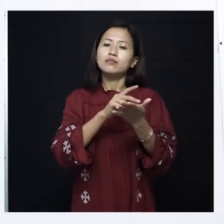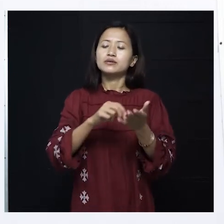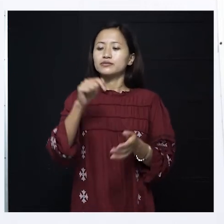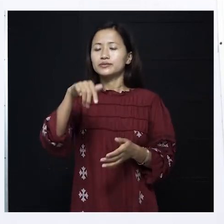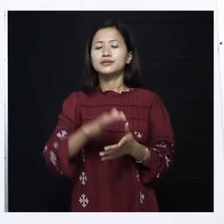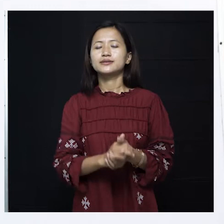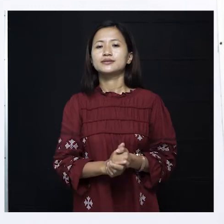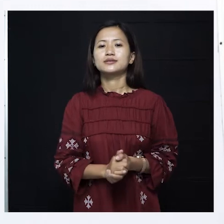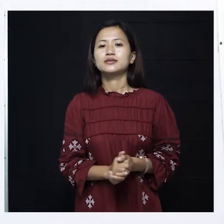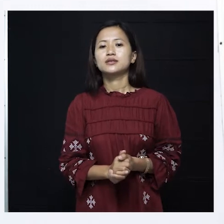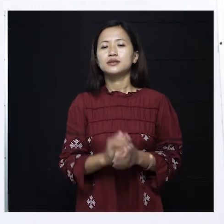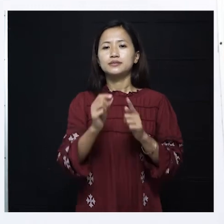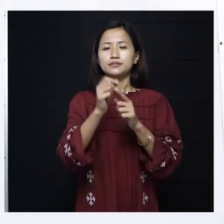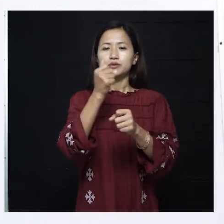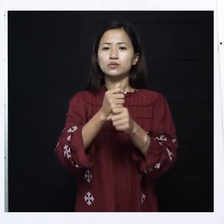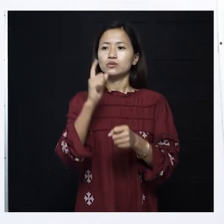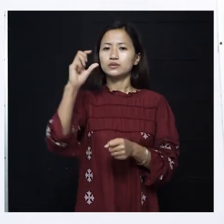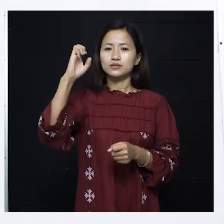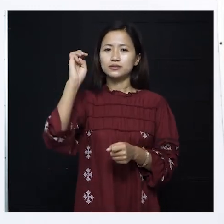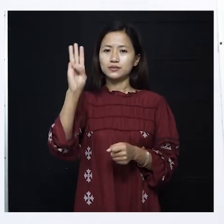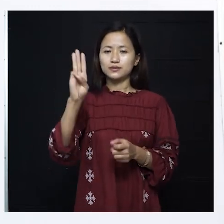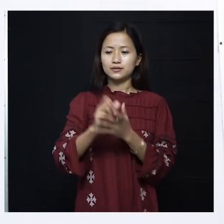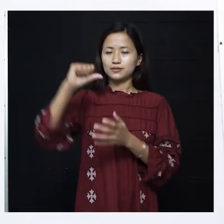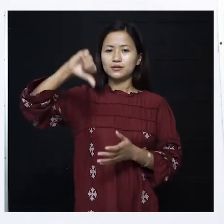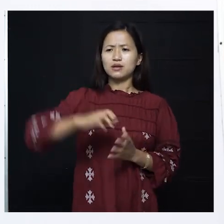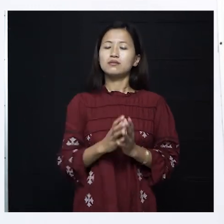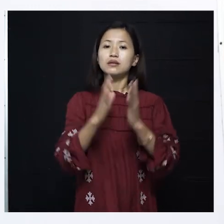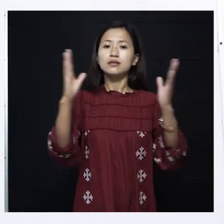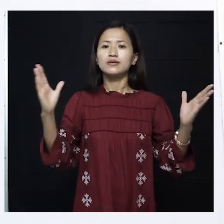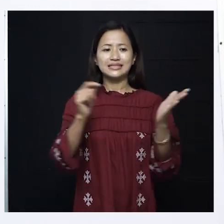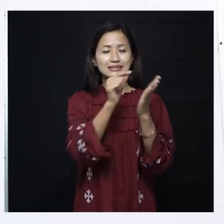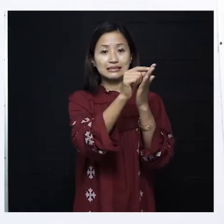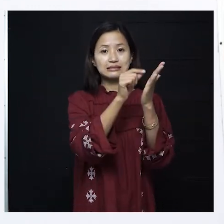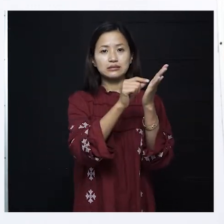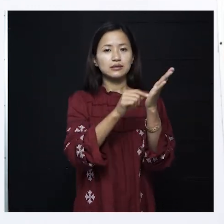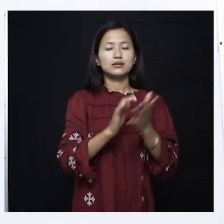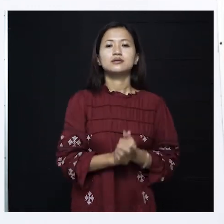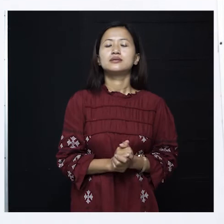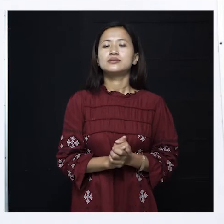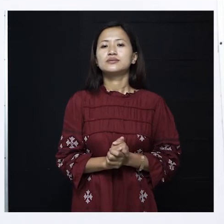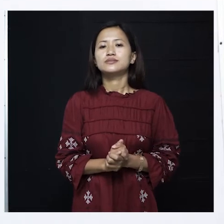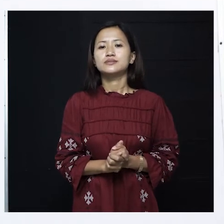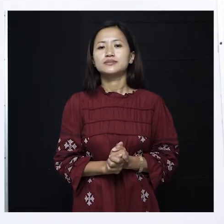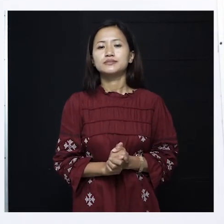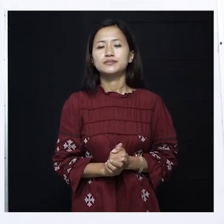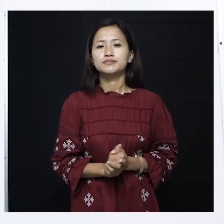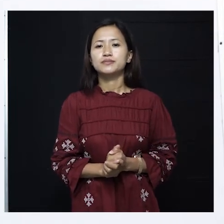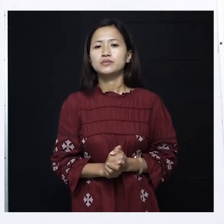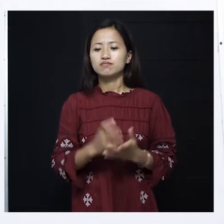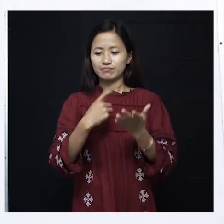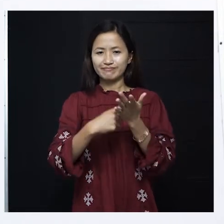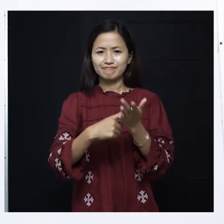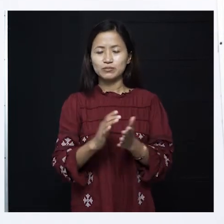in your textbook in page 139, they have given lots of indication, isn't it? They have given lots of indication